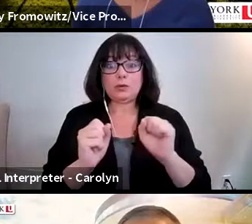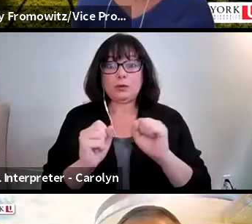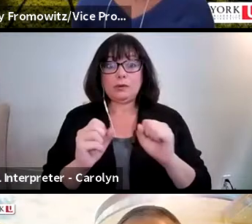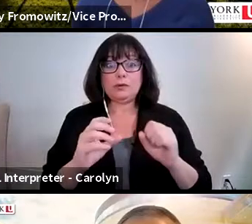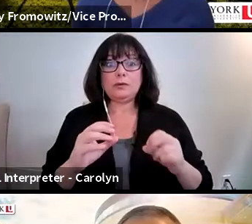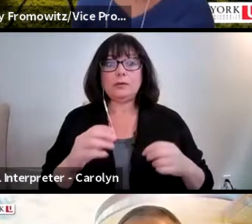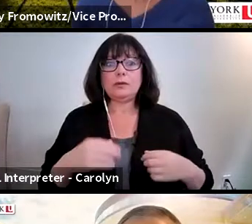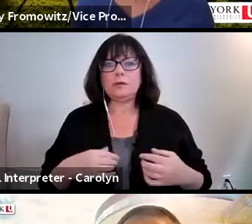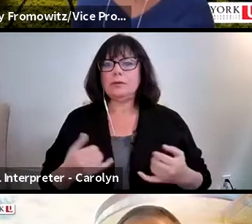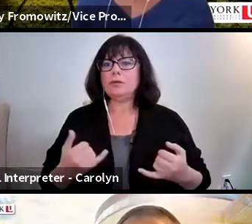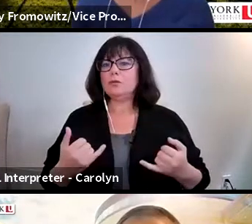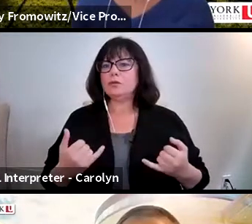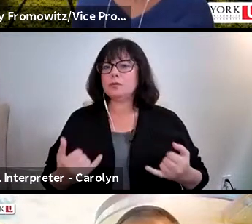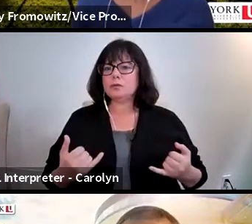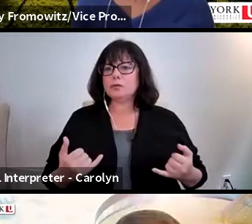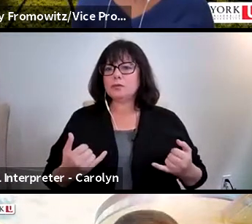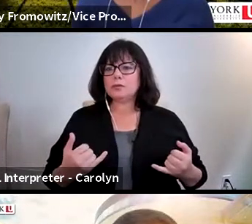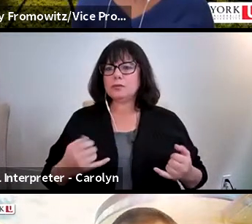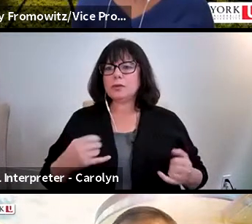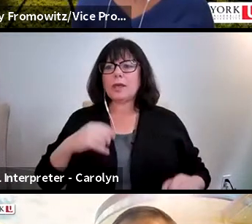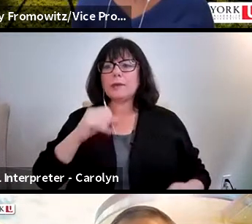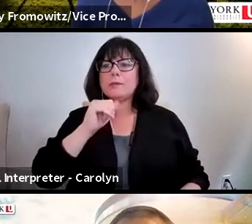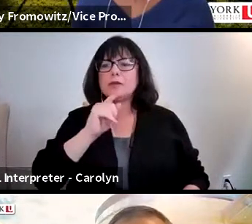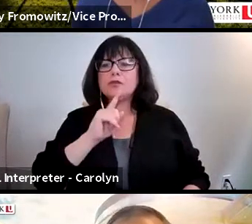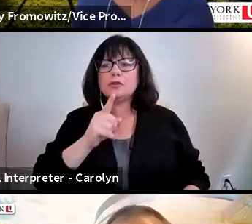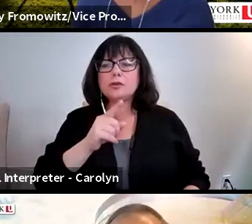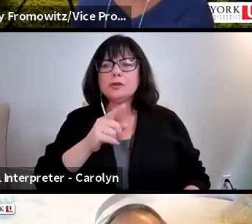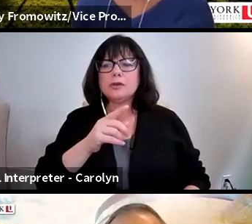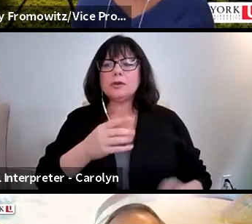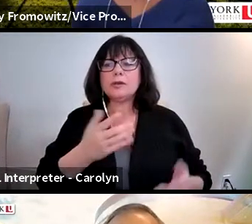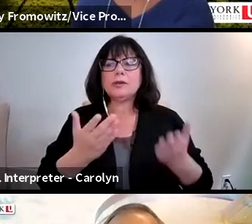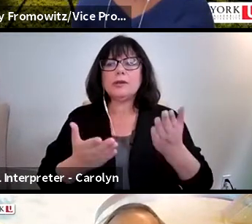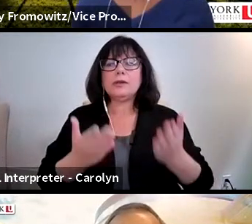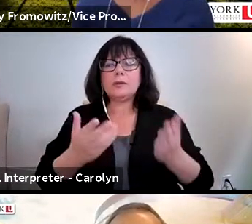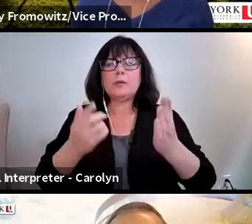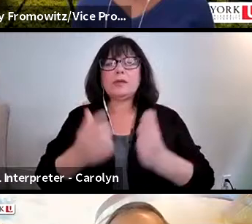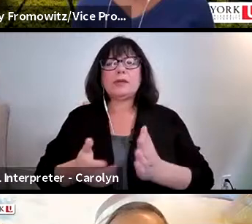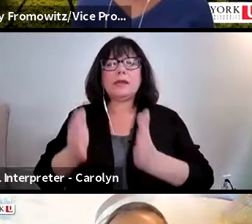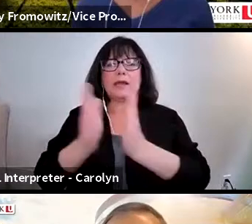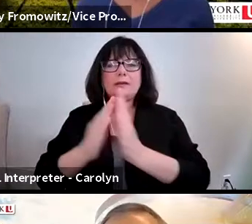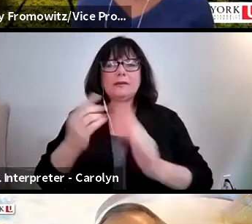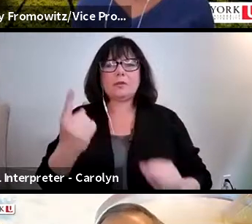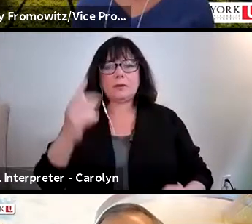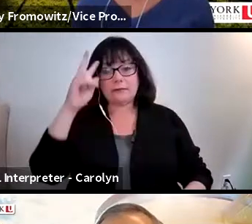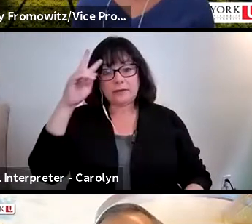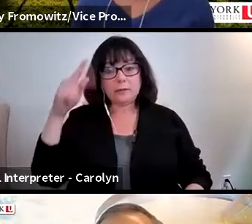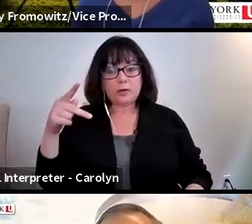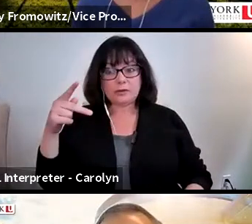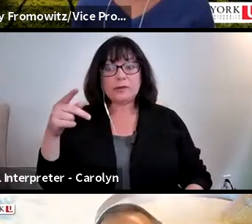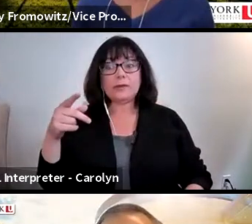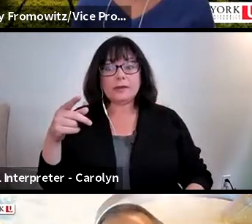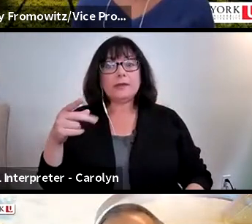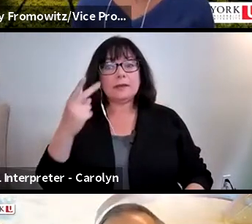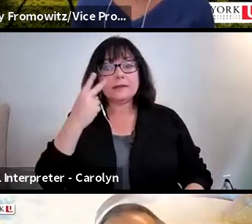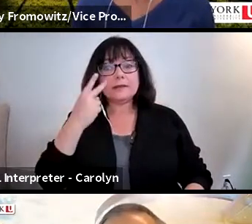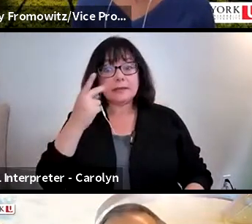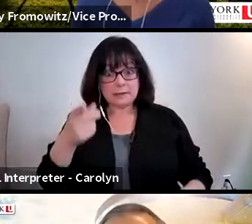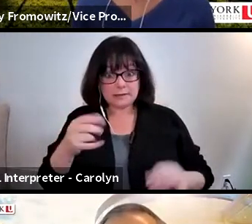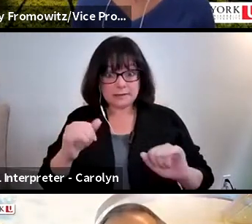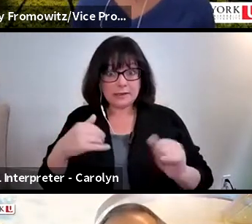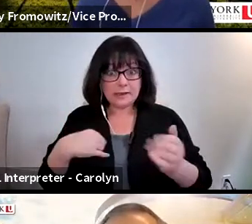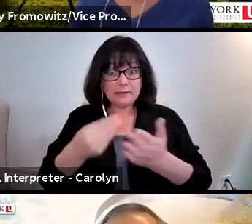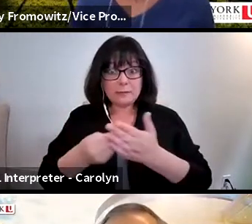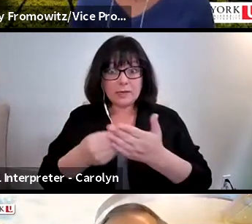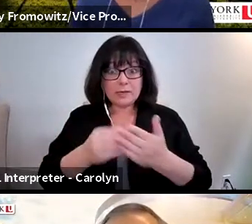Jeff O'Hagan, our Vice President of Advancement, can let us know how that fund is doing and about